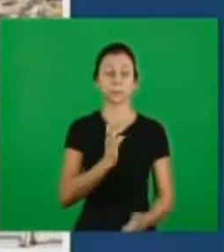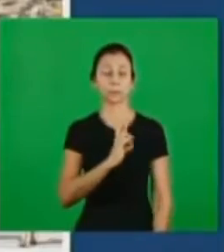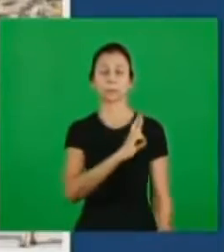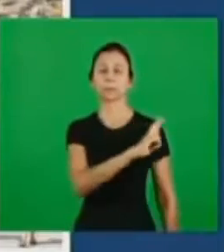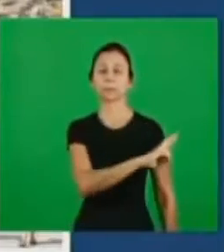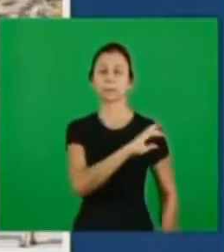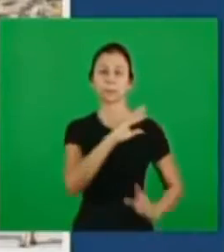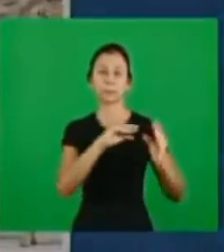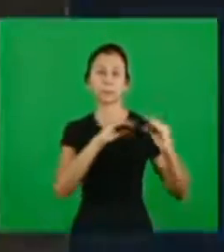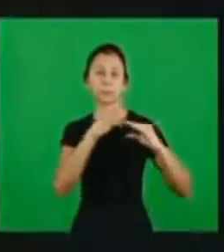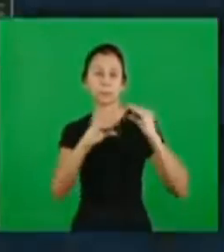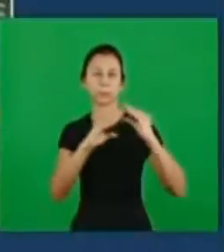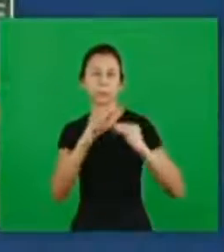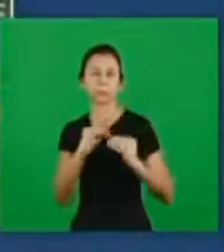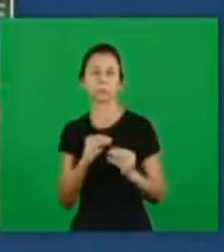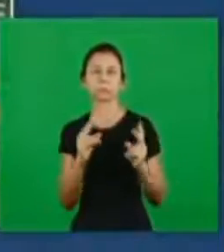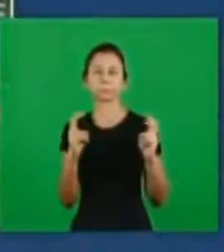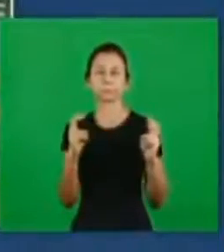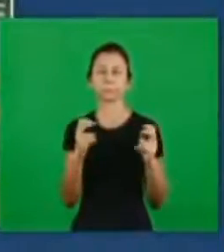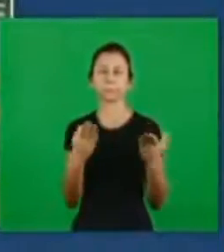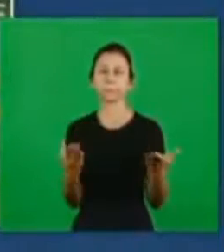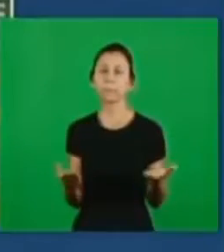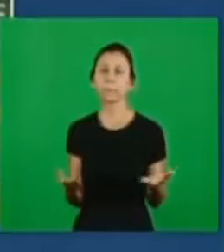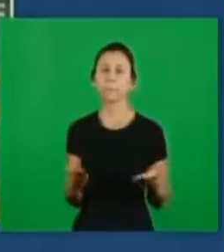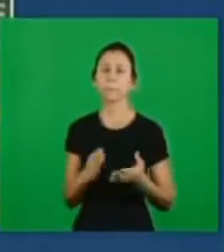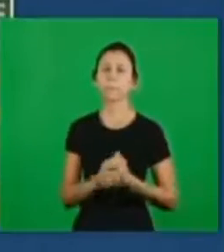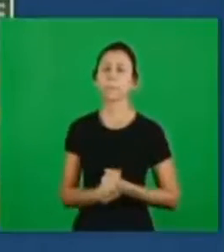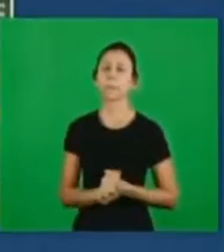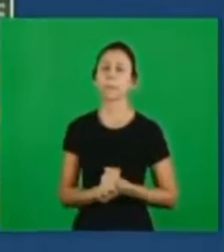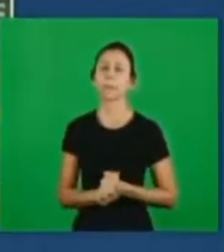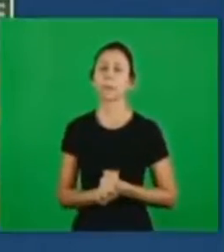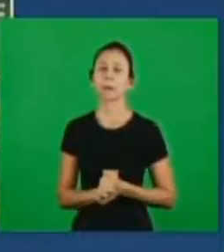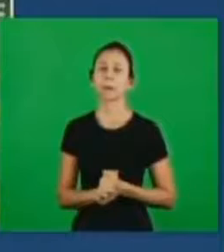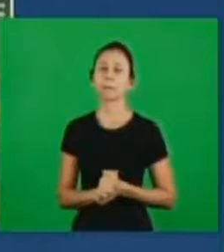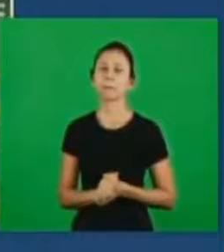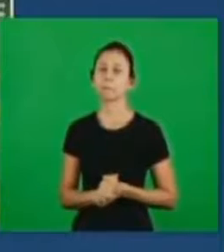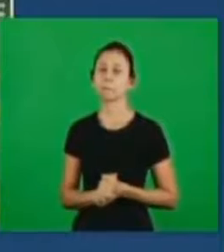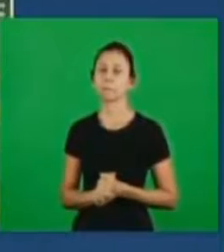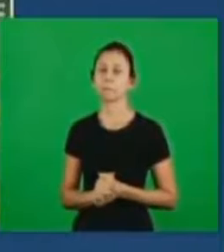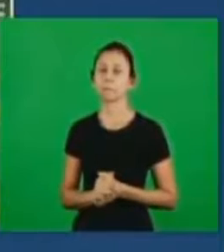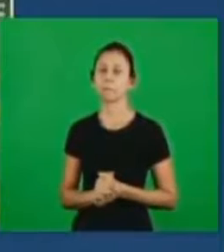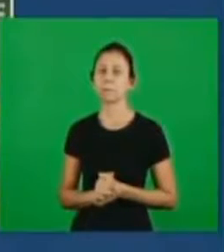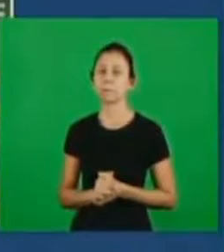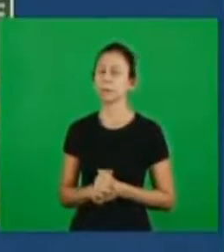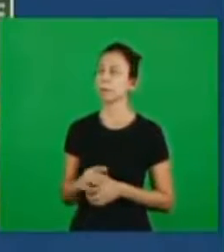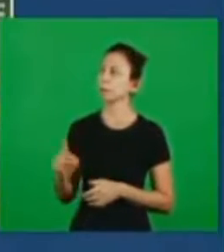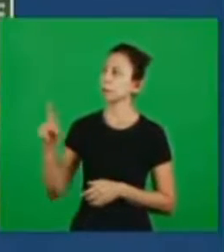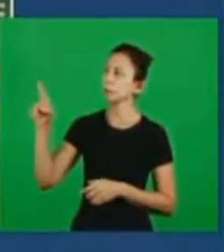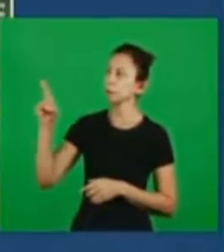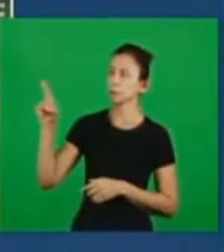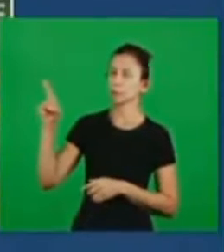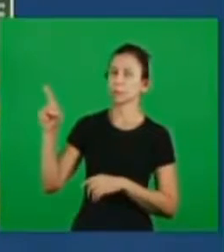discussion, theological and religious. Let's go back. And here's when Paul